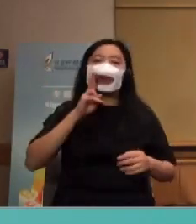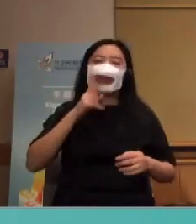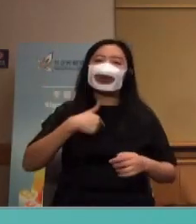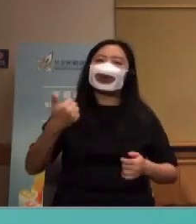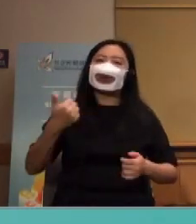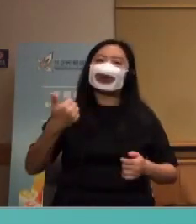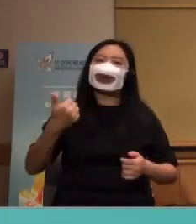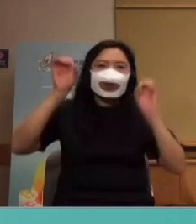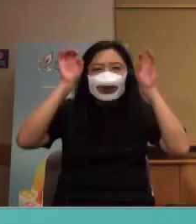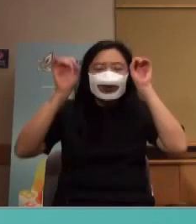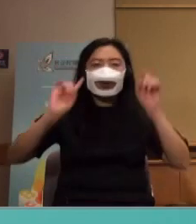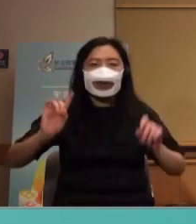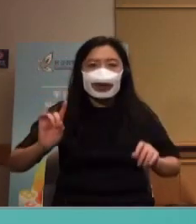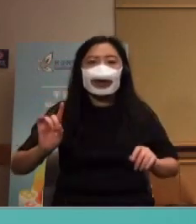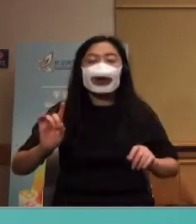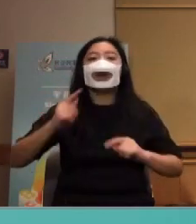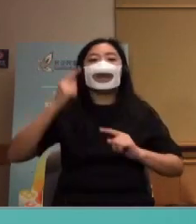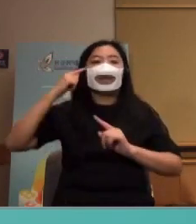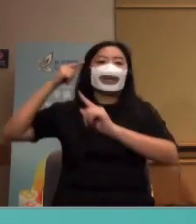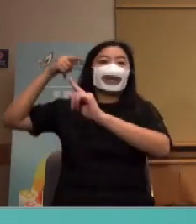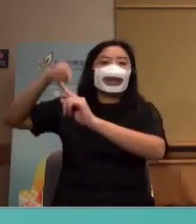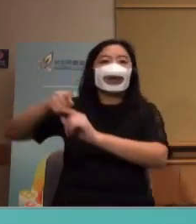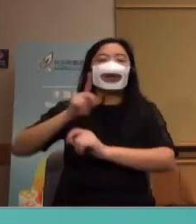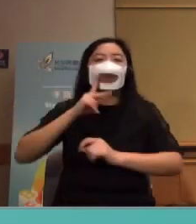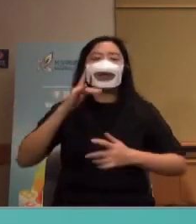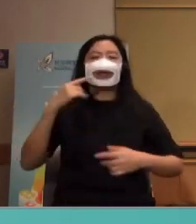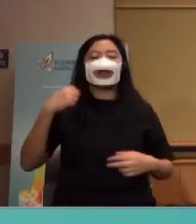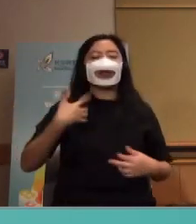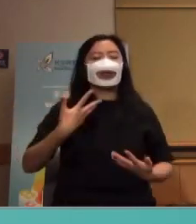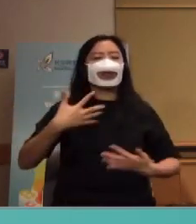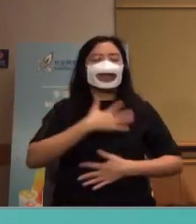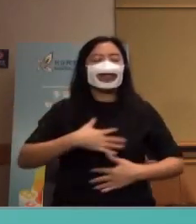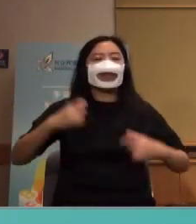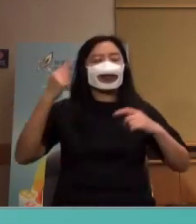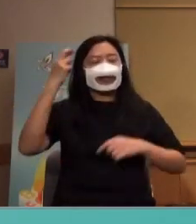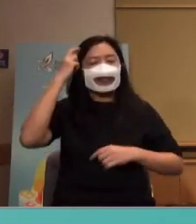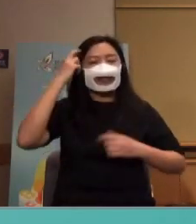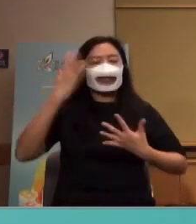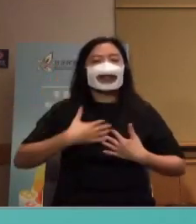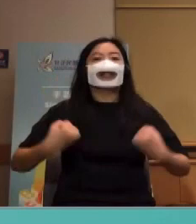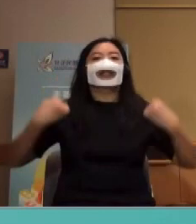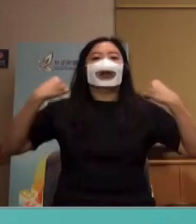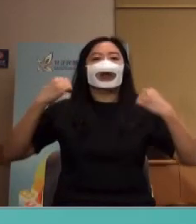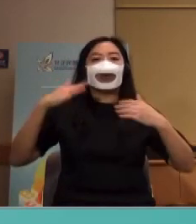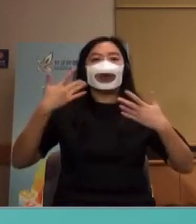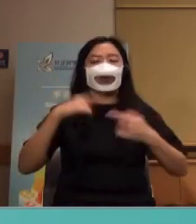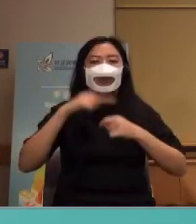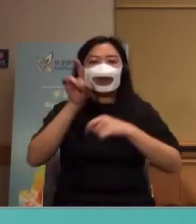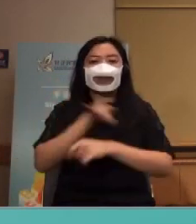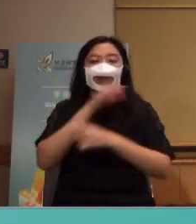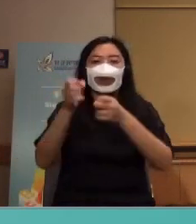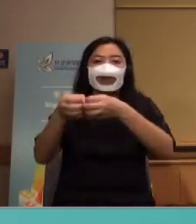mental wellness. And that creates a huge community like organically because of blockchain, because of like Discord, because different tools